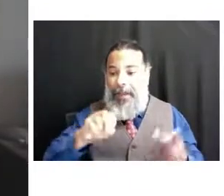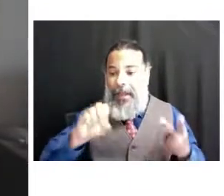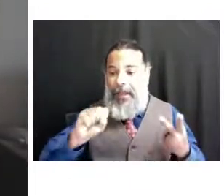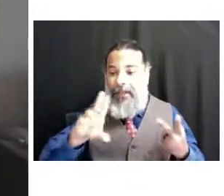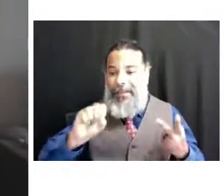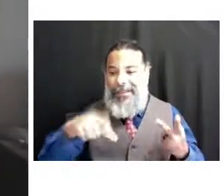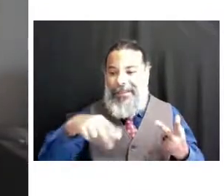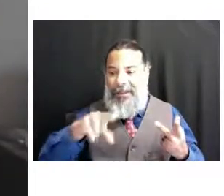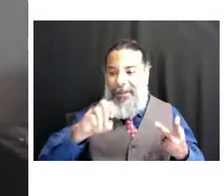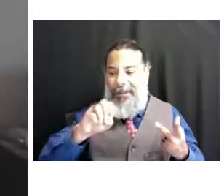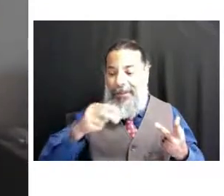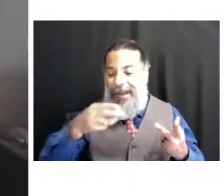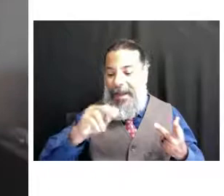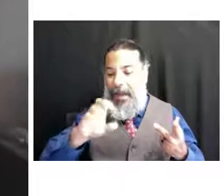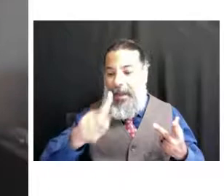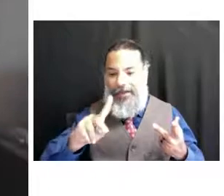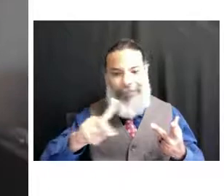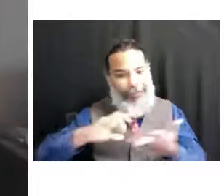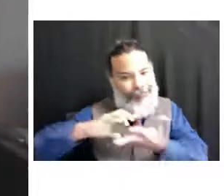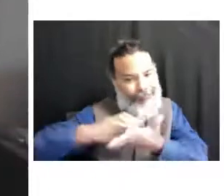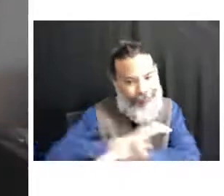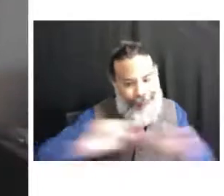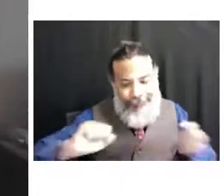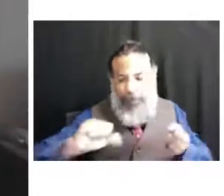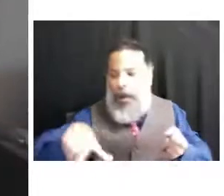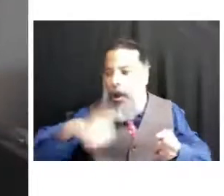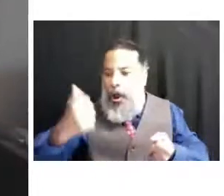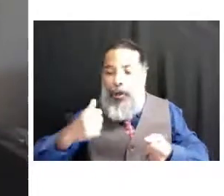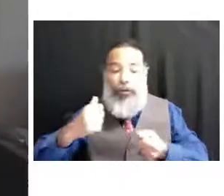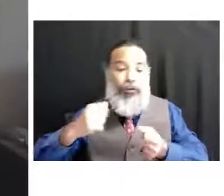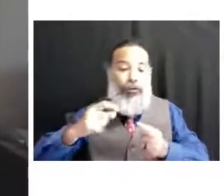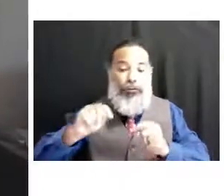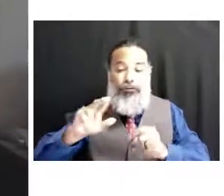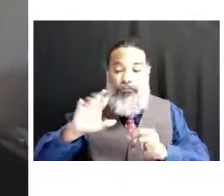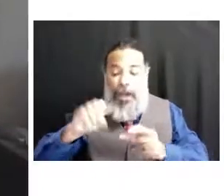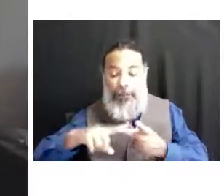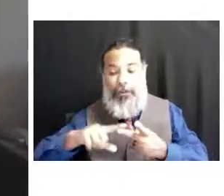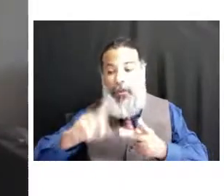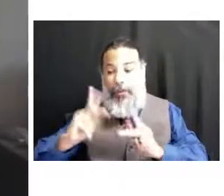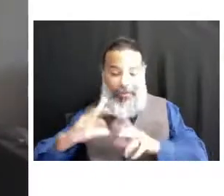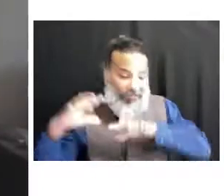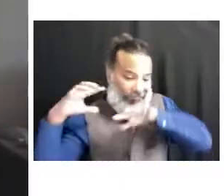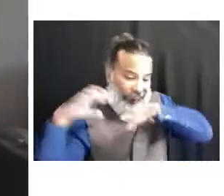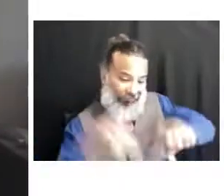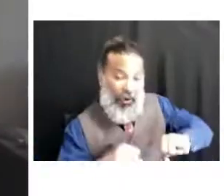were decimated, absorbed by larger villages or tribes, and/or forced by